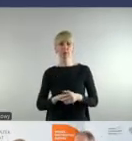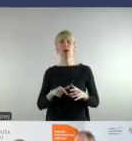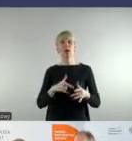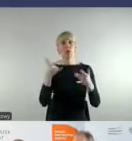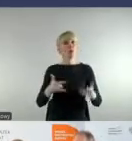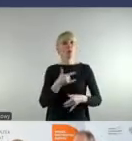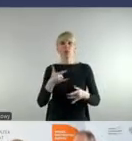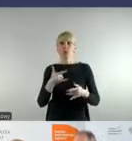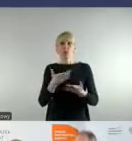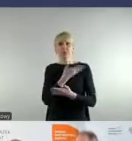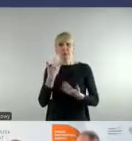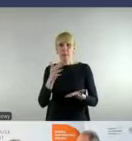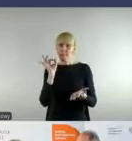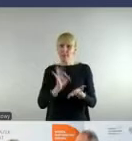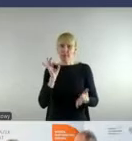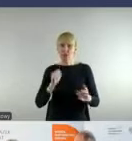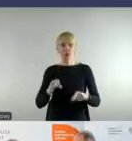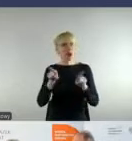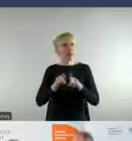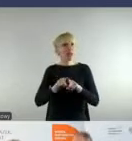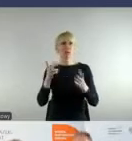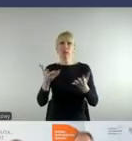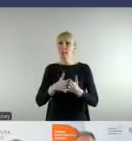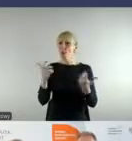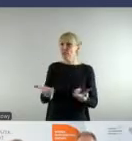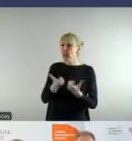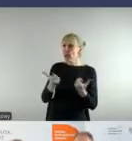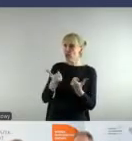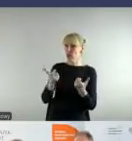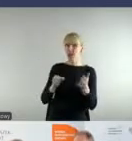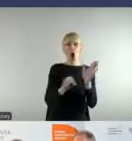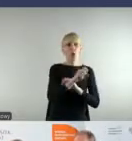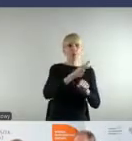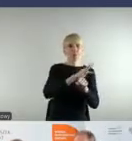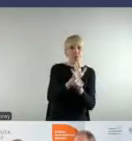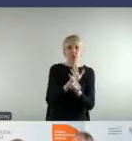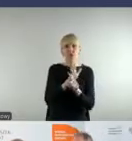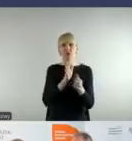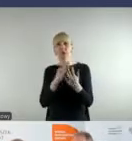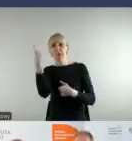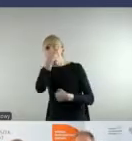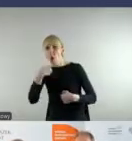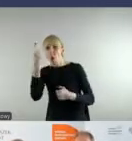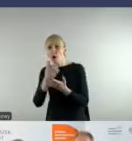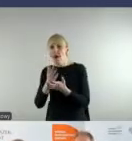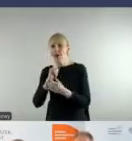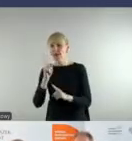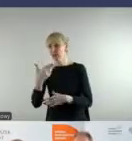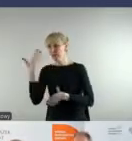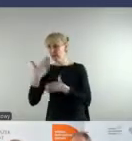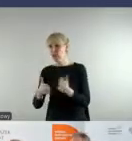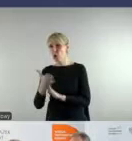both related with the lower level of security, but also more extreme forms of dangers, the